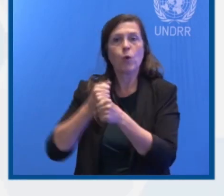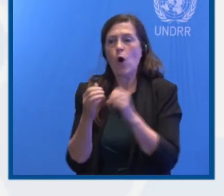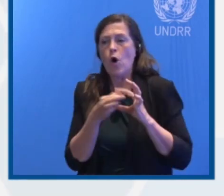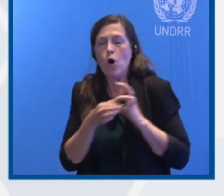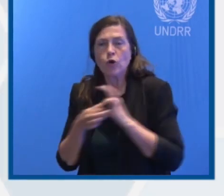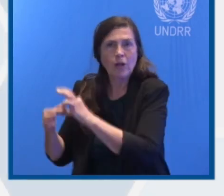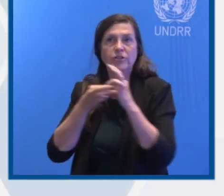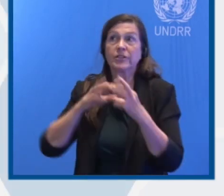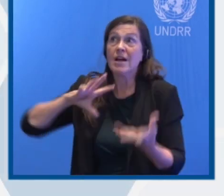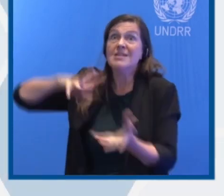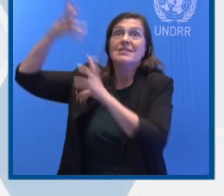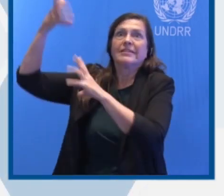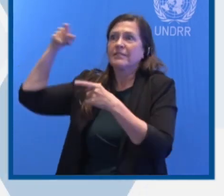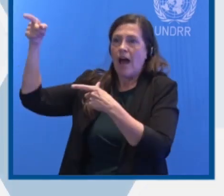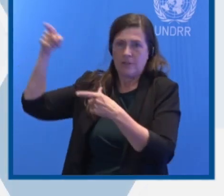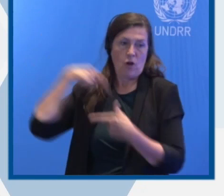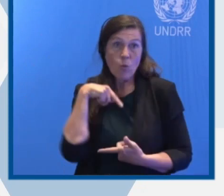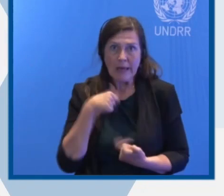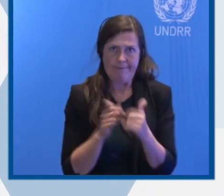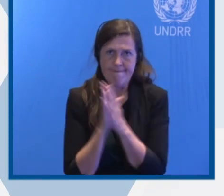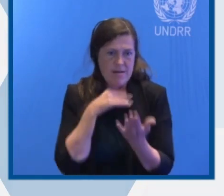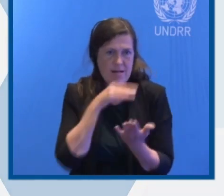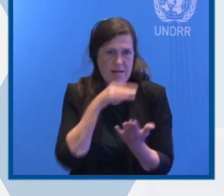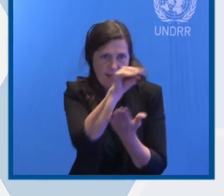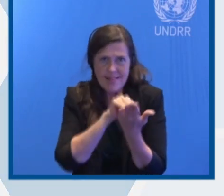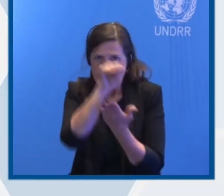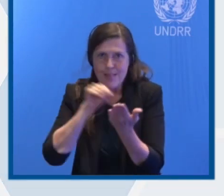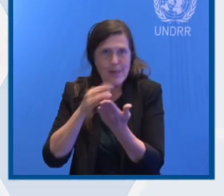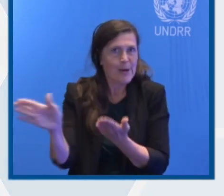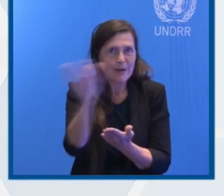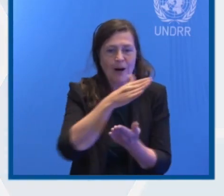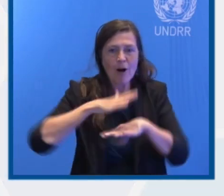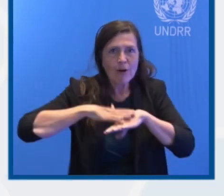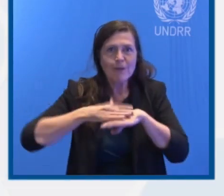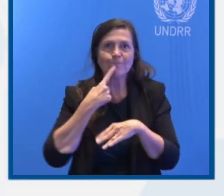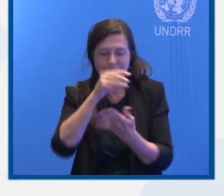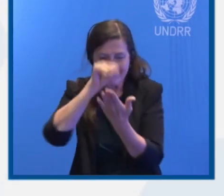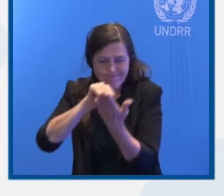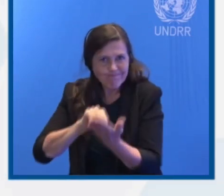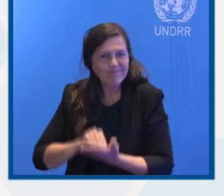Infrastructure, we got a lot from this, and we look forward to staying engaged with you. Thank you very much.